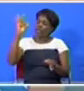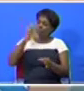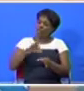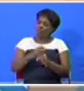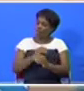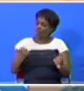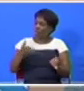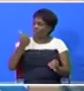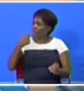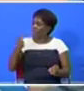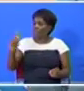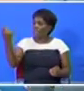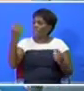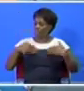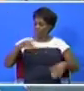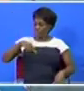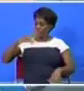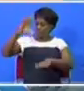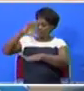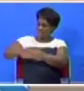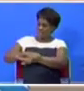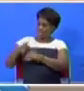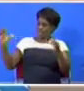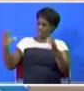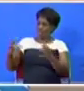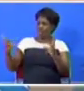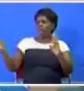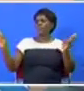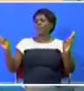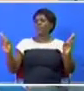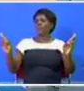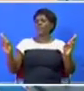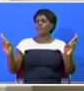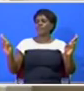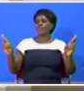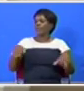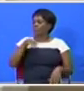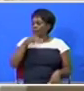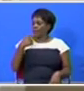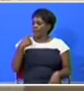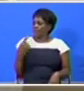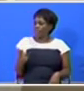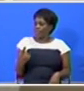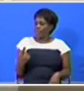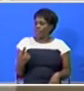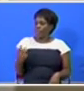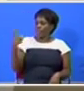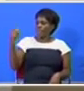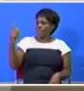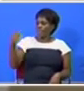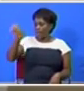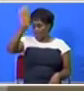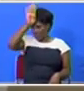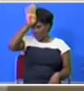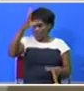Kenya. Sisi kama wananasa tuko tayari kwa uchaguzi. Raila has maintained his stand on the tender given to Dubai-based